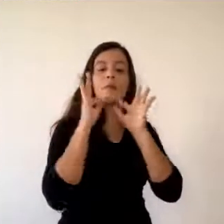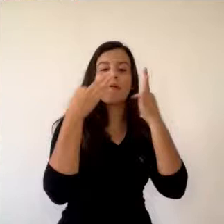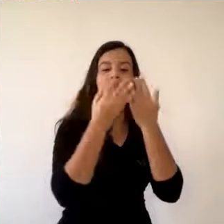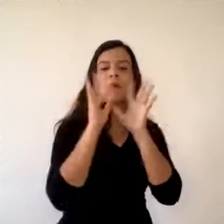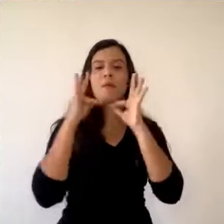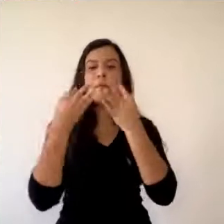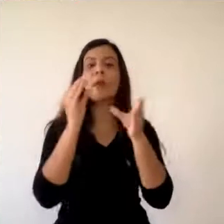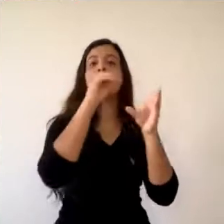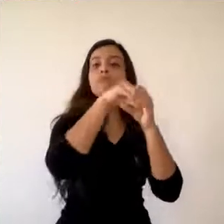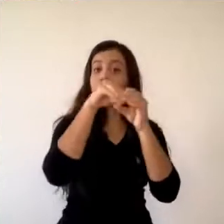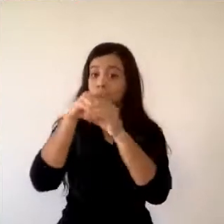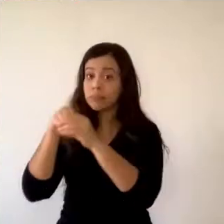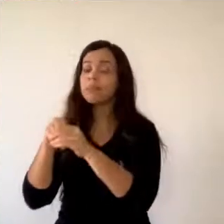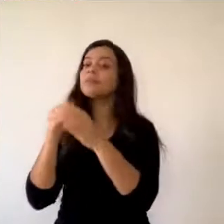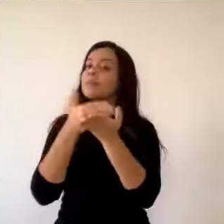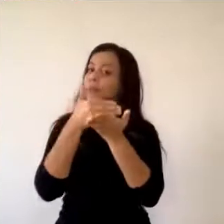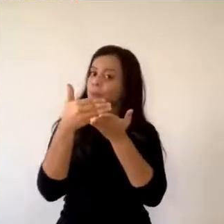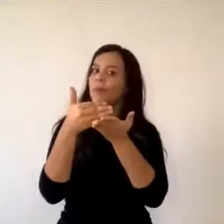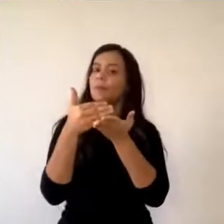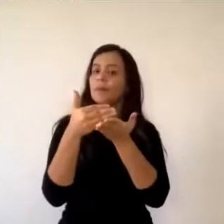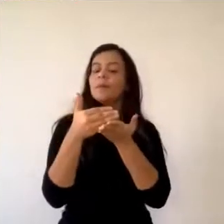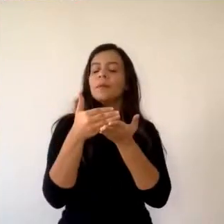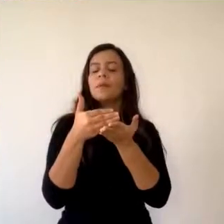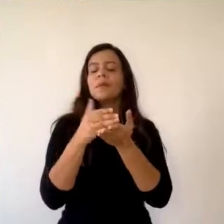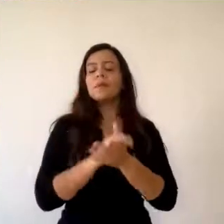starts in our homes,